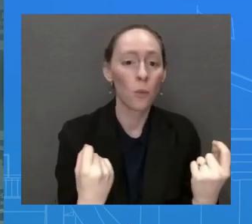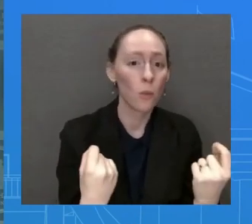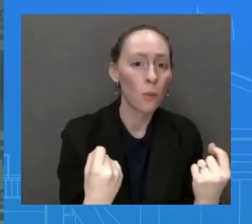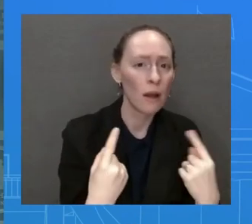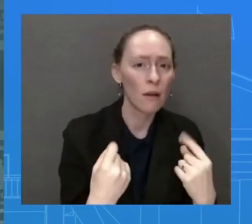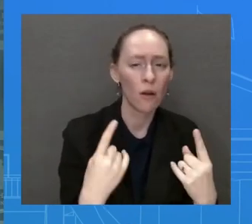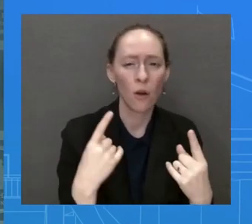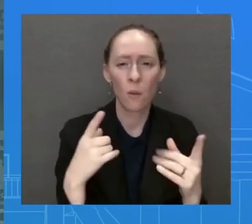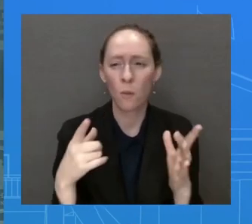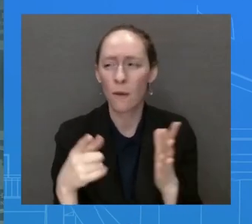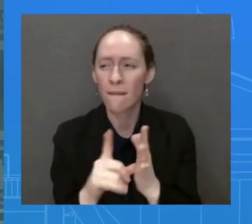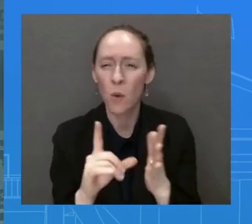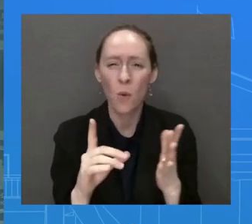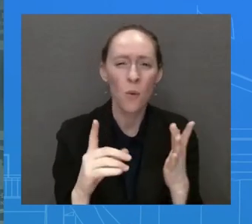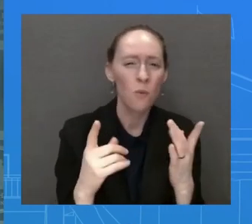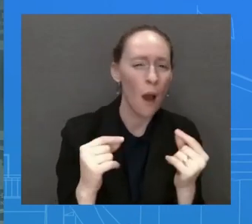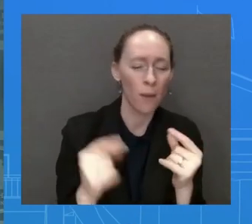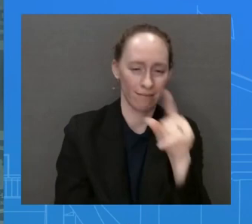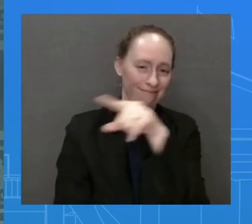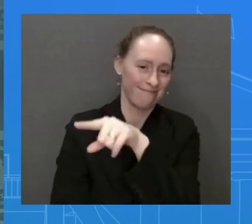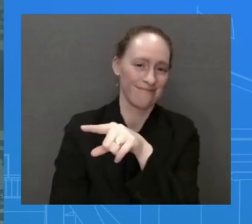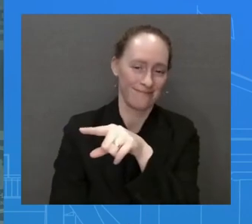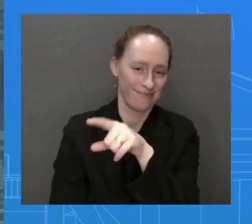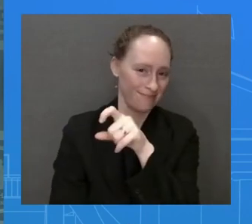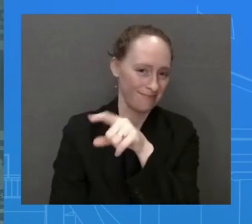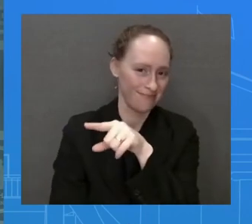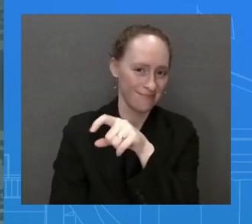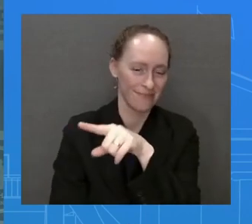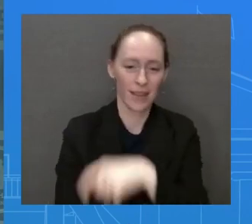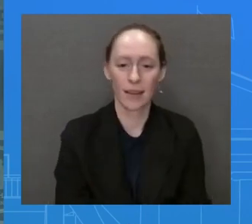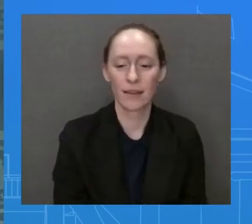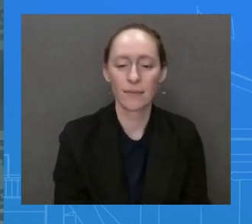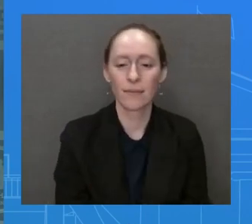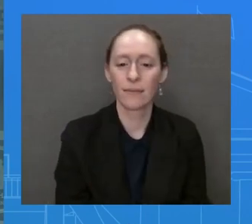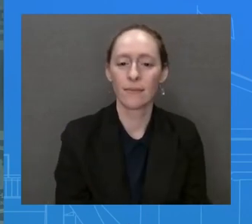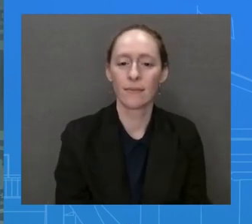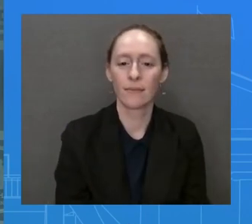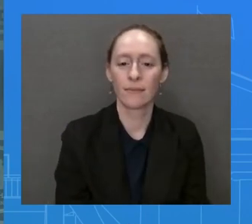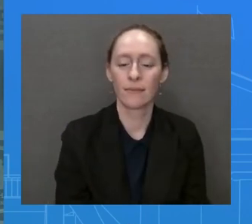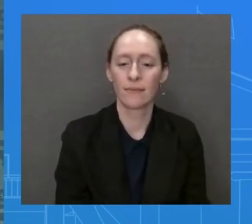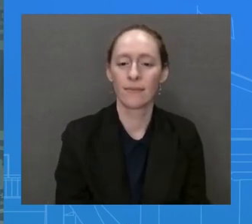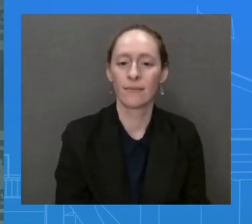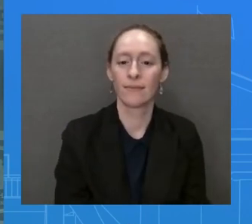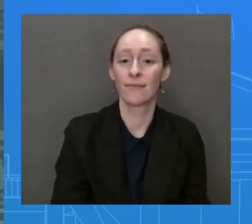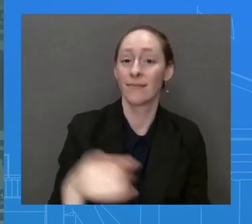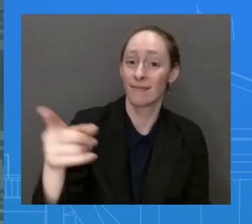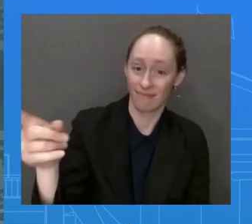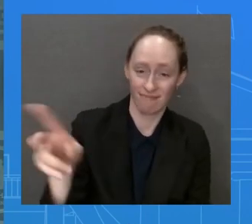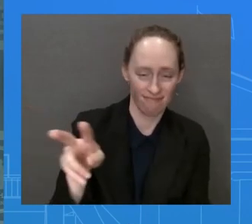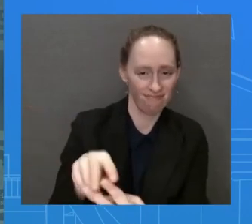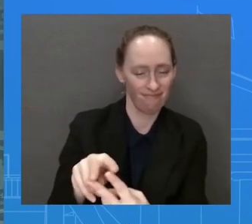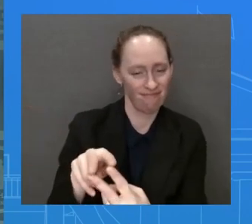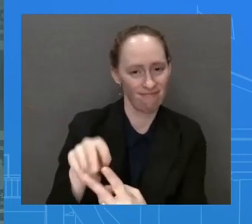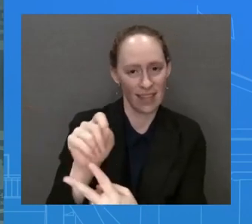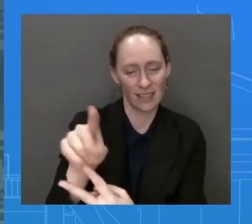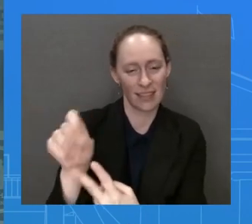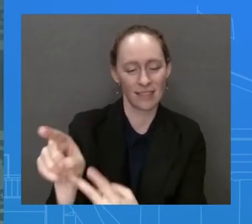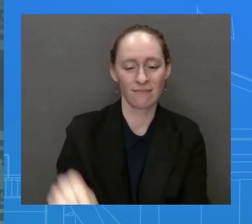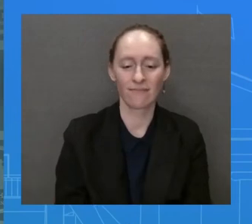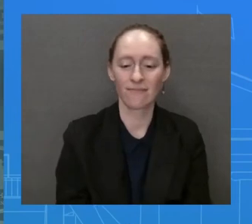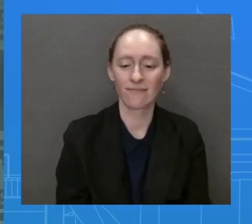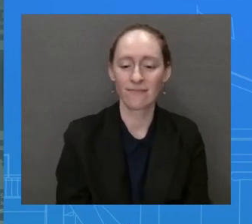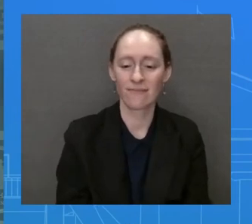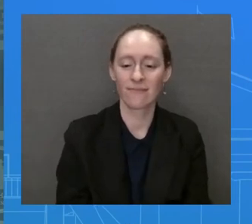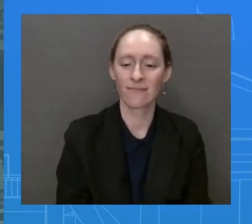of Justice or my colleagues over at the White House Counsel's Office, who I know many of you, who I'm staring at right now, have been in close touch. A